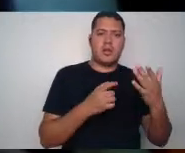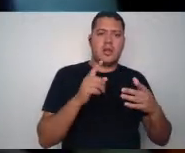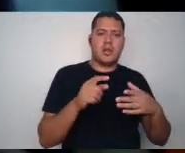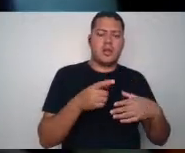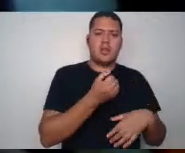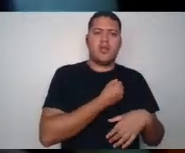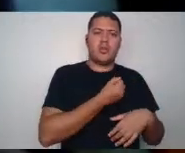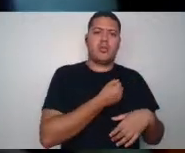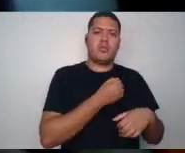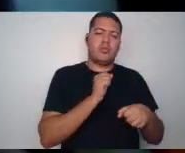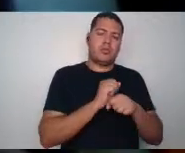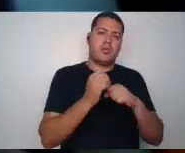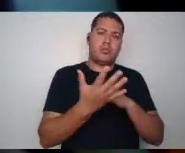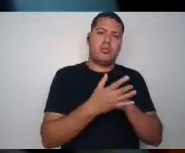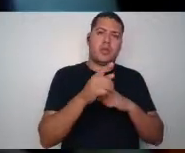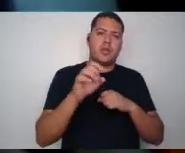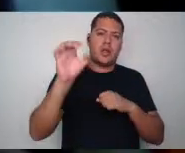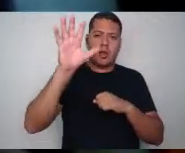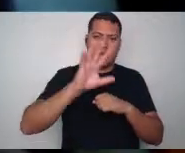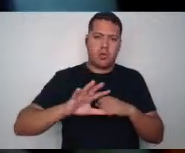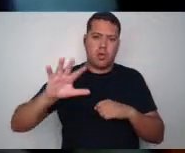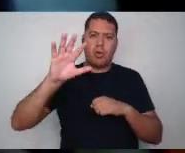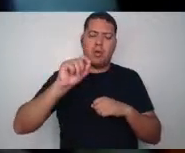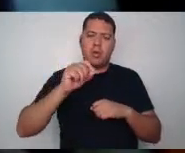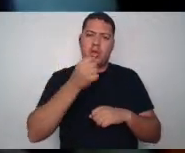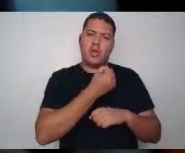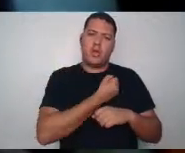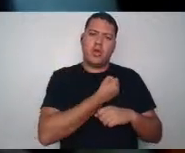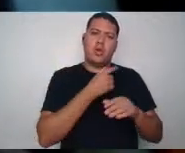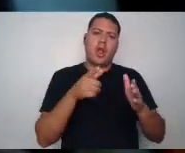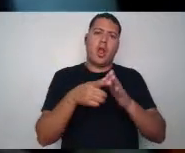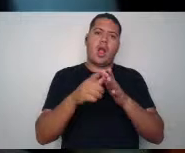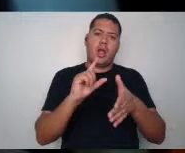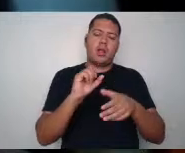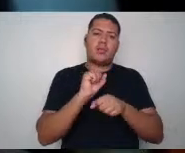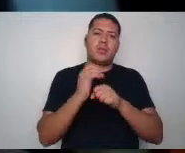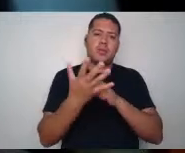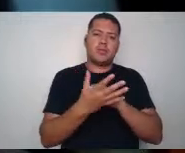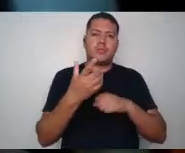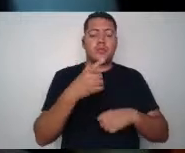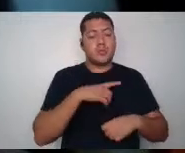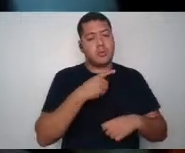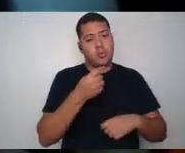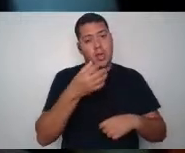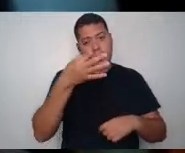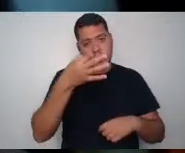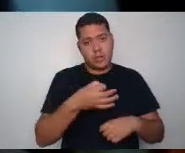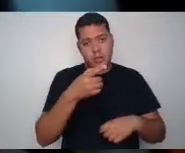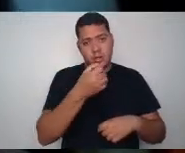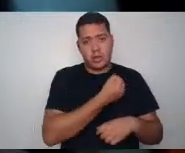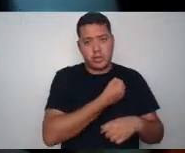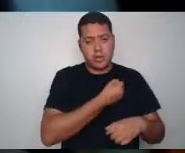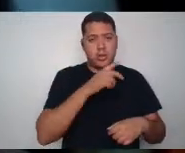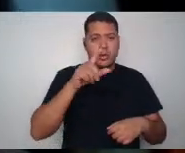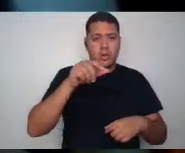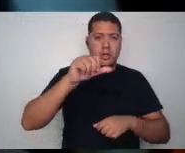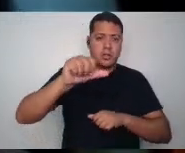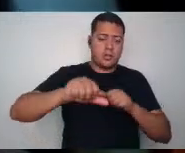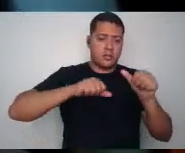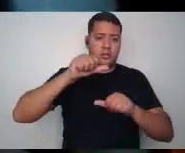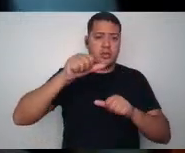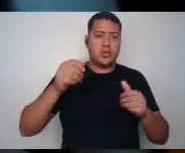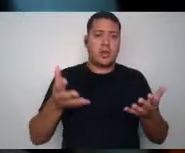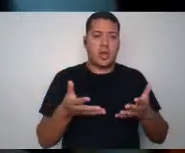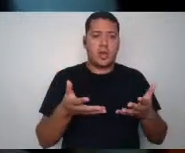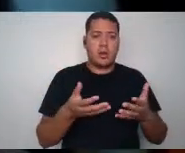this is all data from before the pandemic. And I'm almost sure that the numbers are going